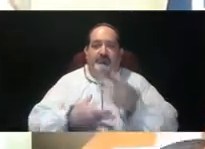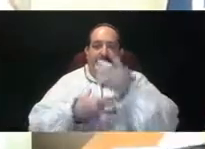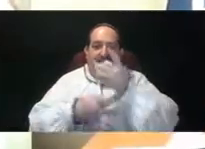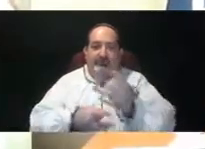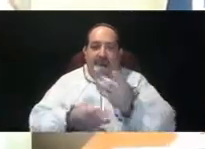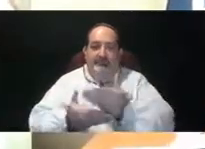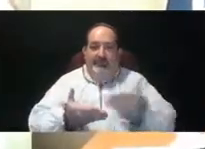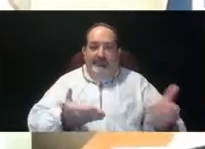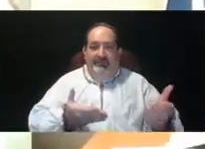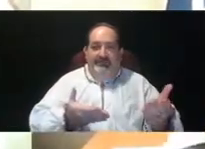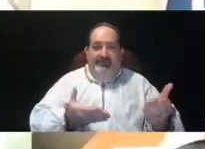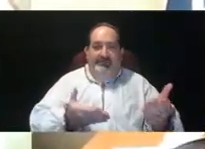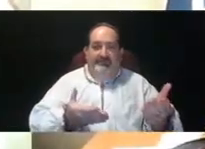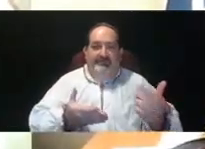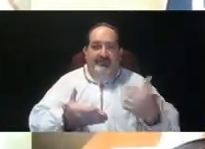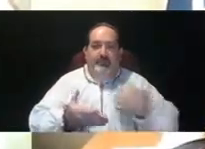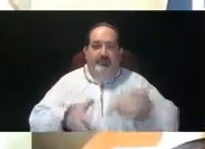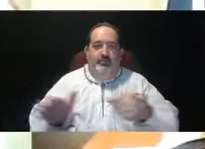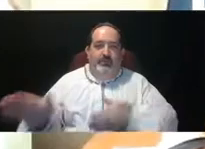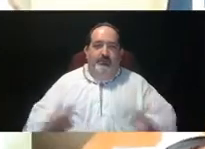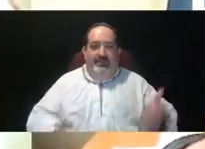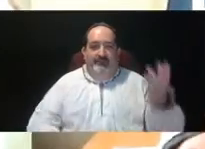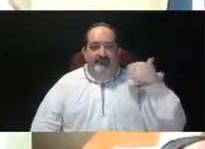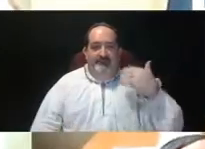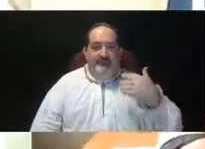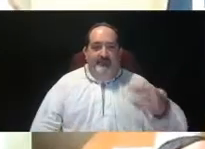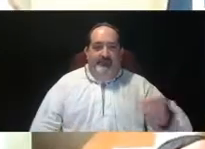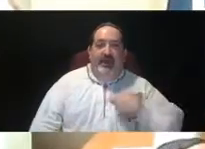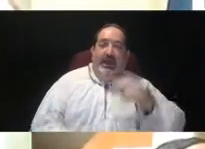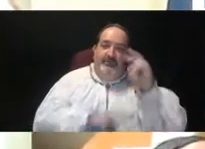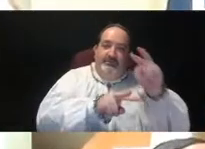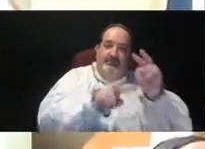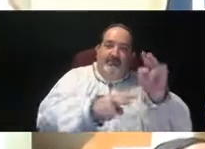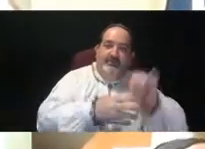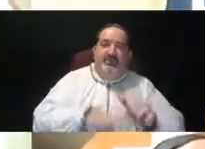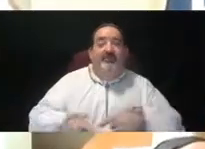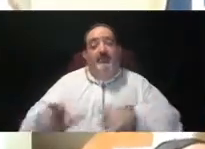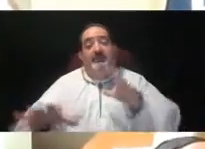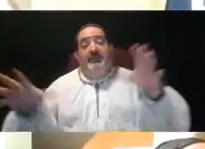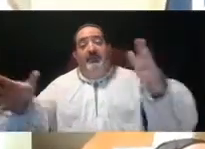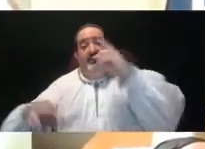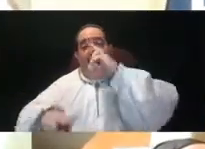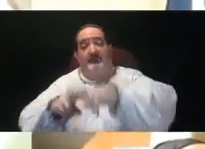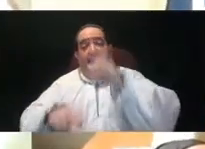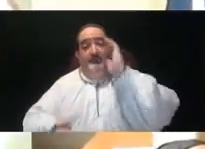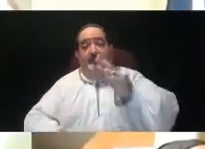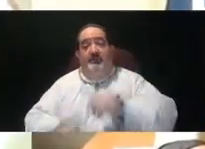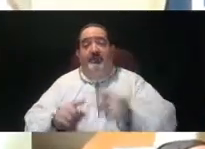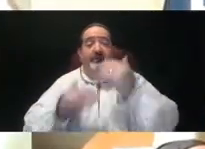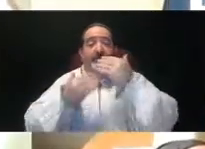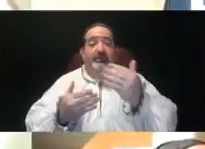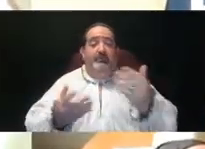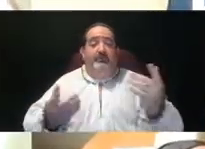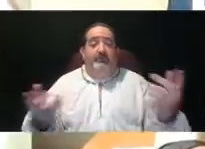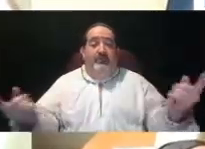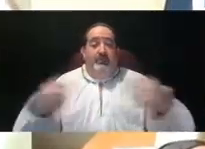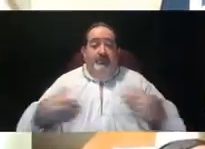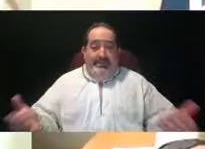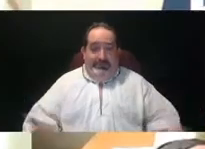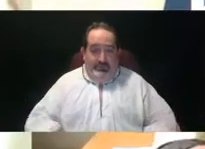interesting things that we had planned. I was looking forward to it. It was going to be a lot of fun. Thank you all for being